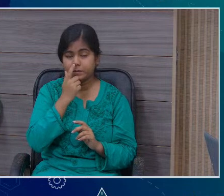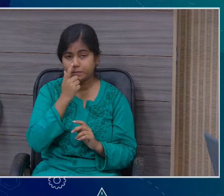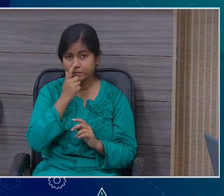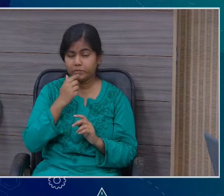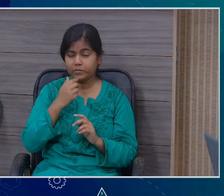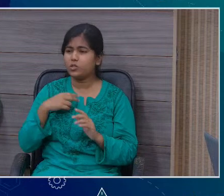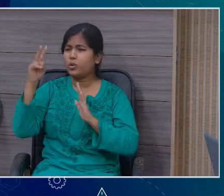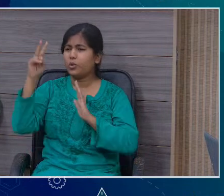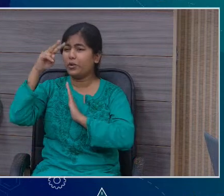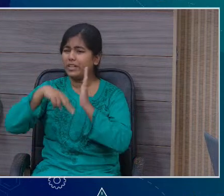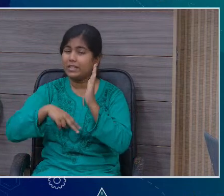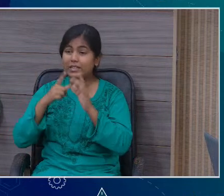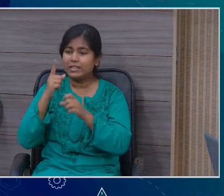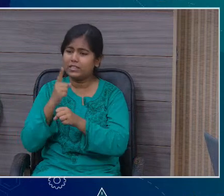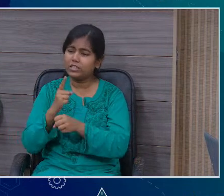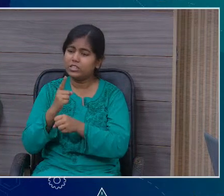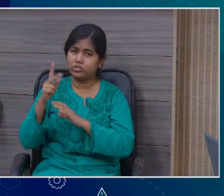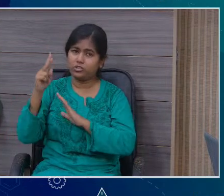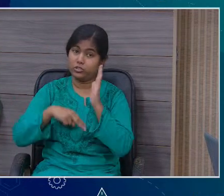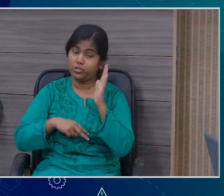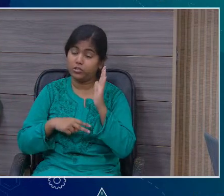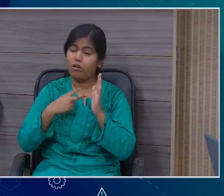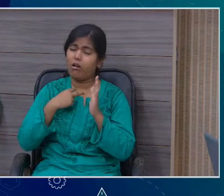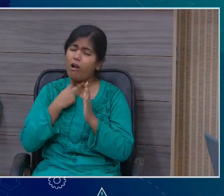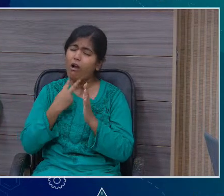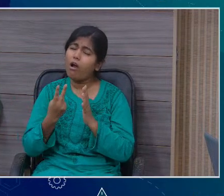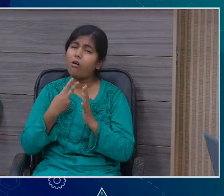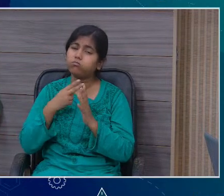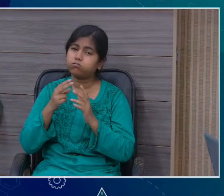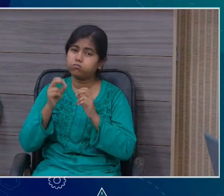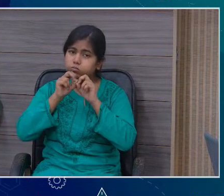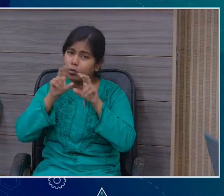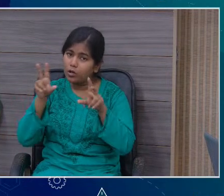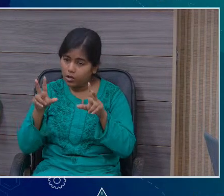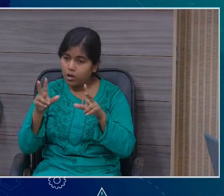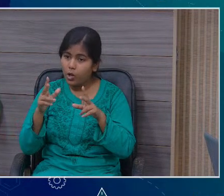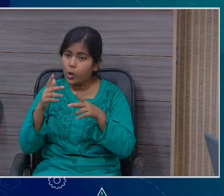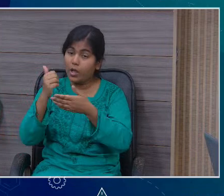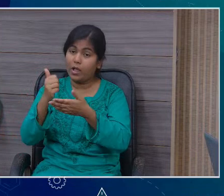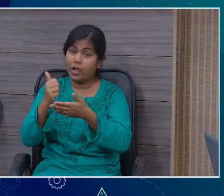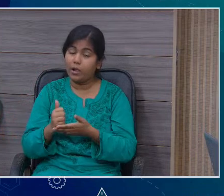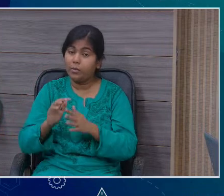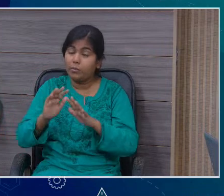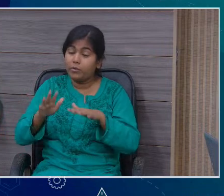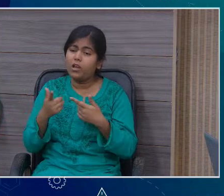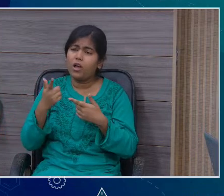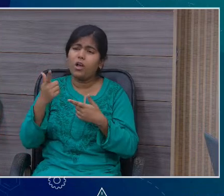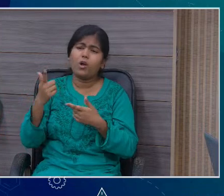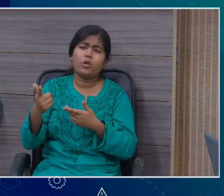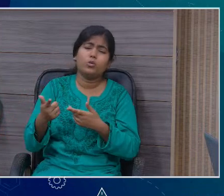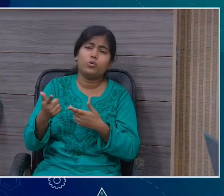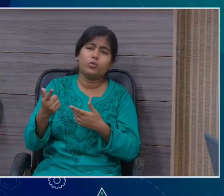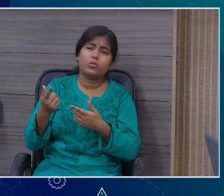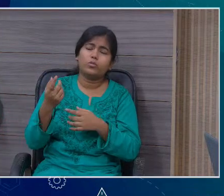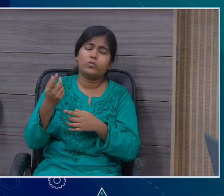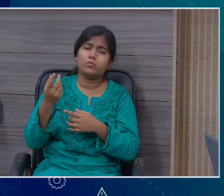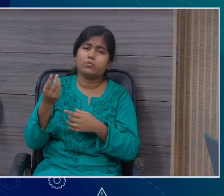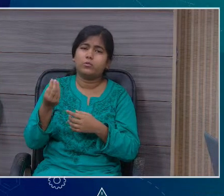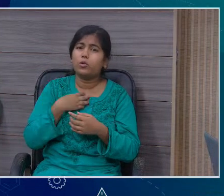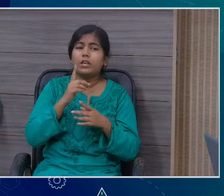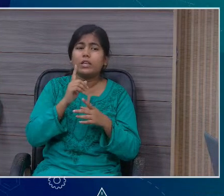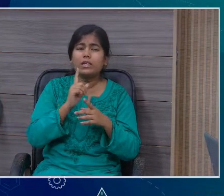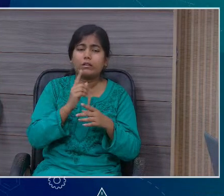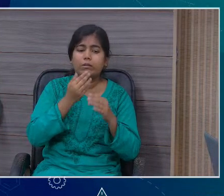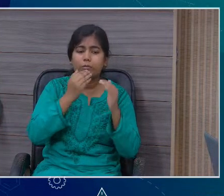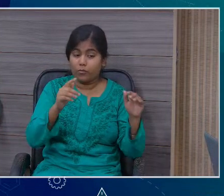out loud by the teacher will help, or would you recommend that reading should be done by the student as well? Ma'am, firstly what